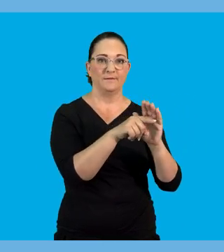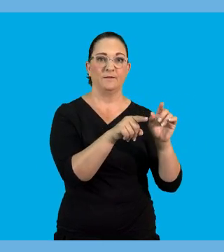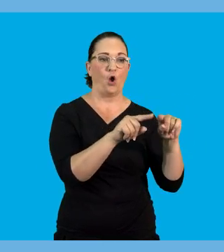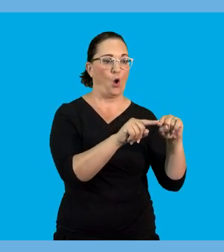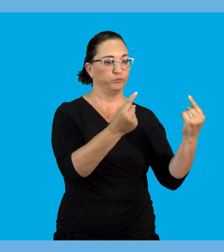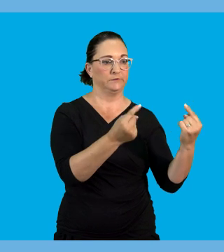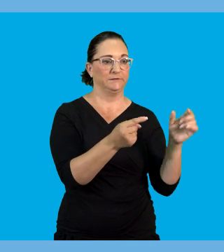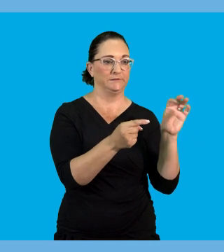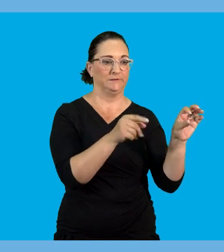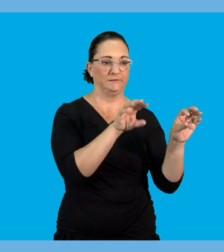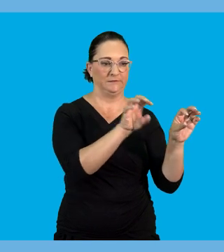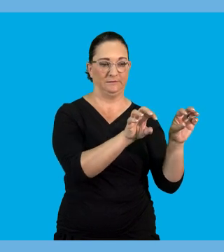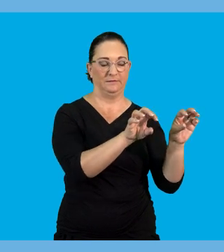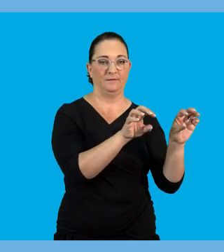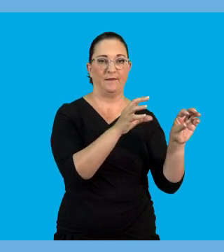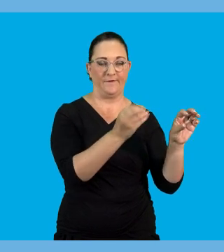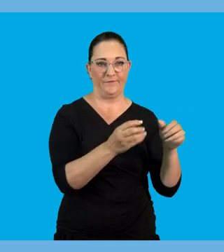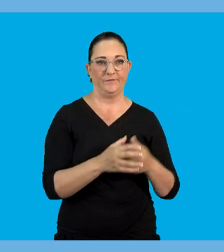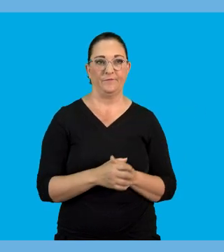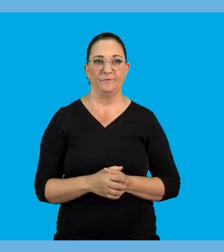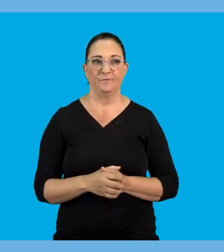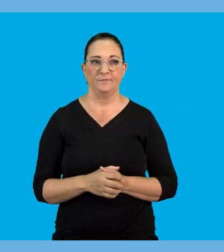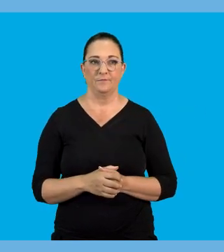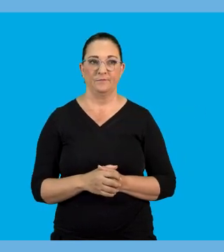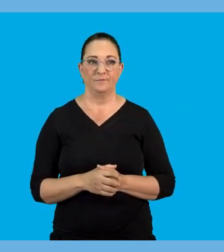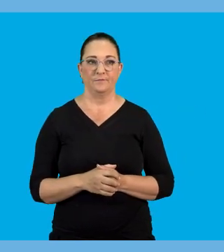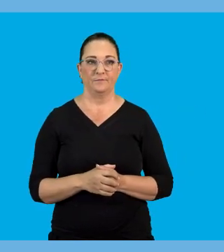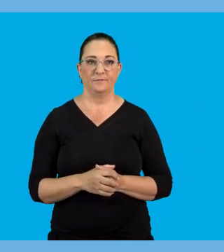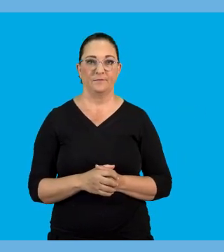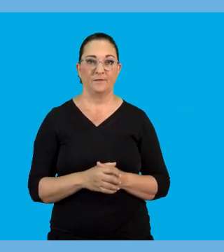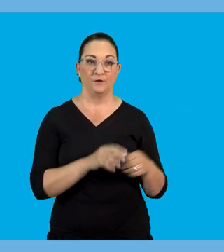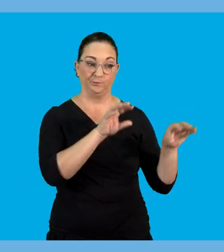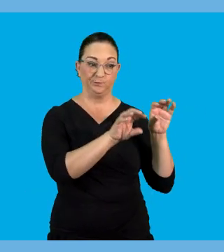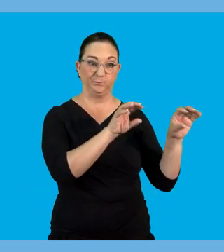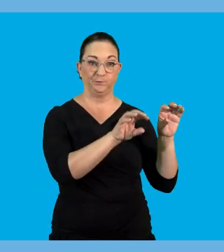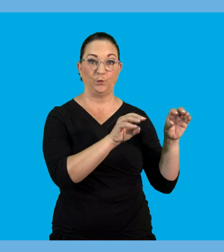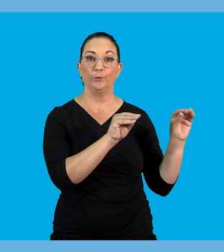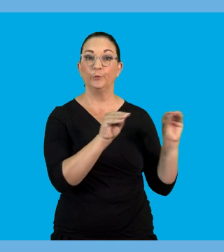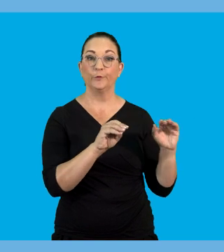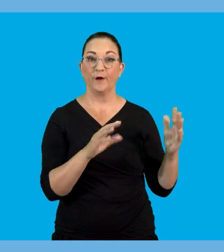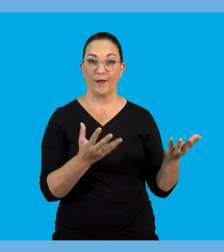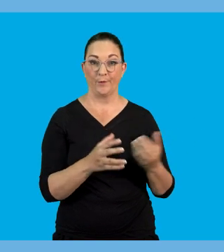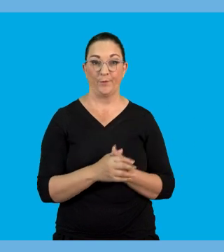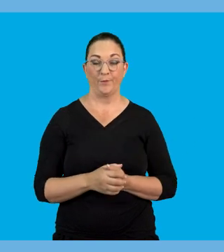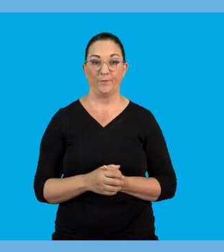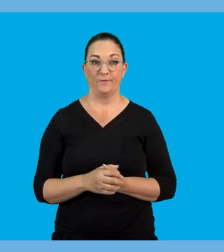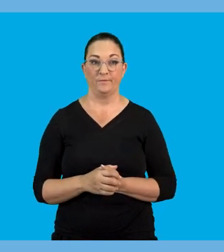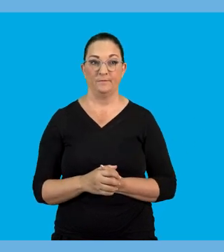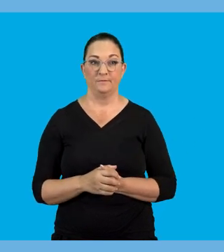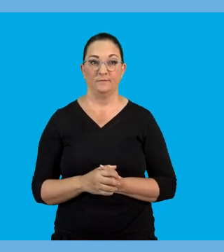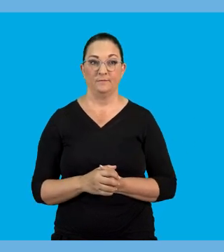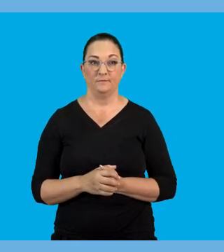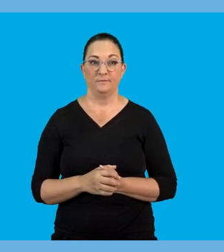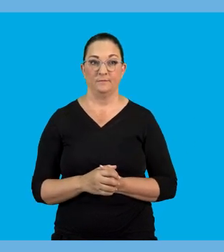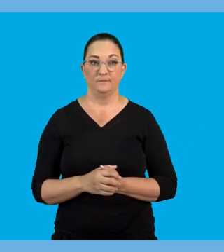One is negative and the other one is positive. So now, how will those two spheres move